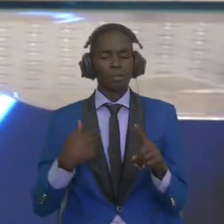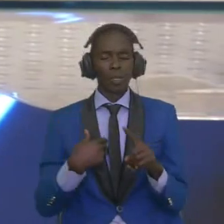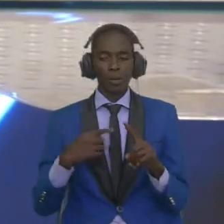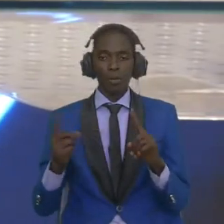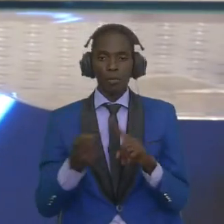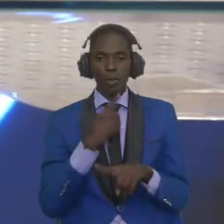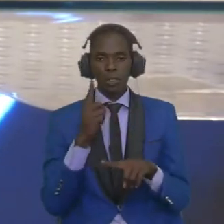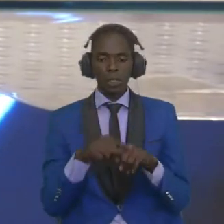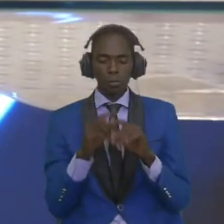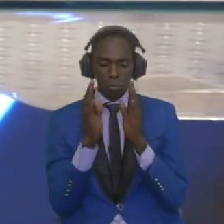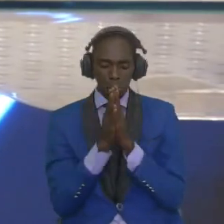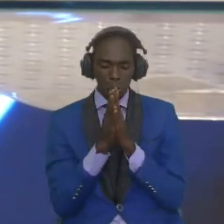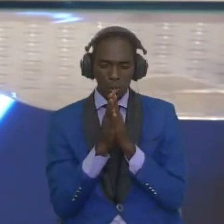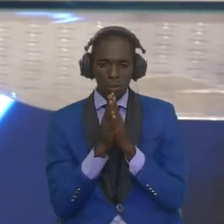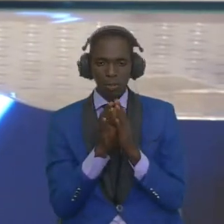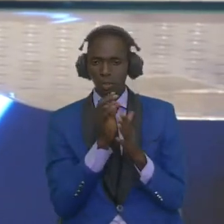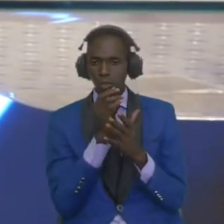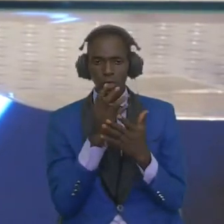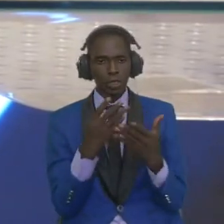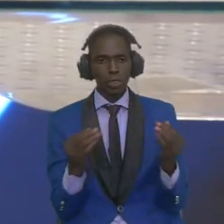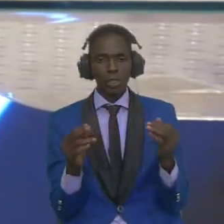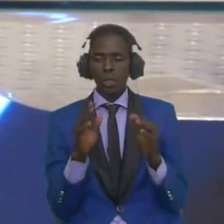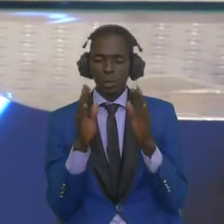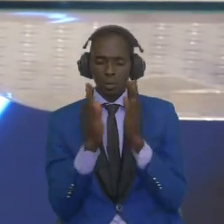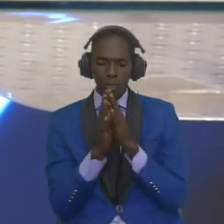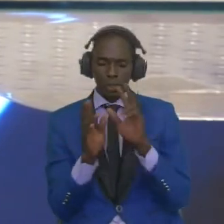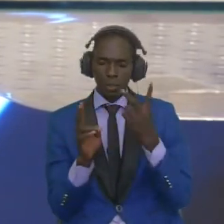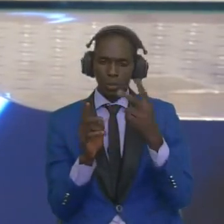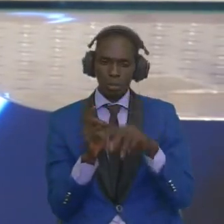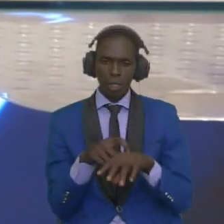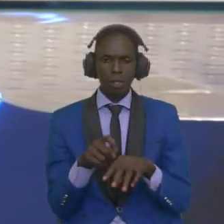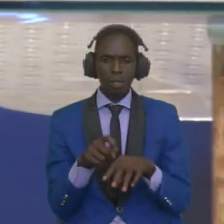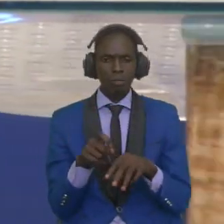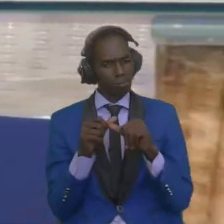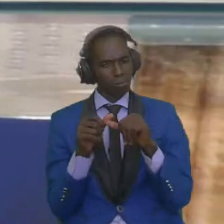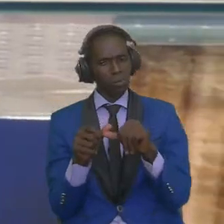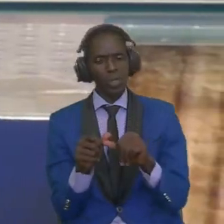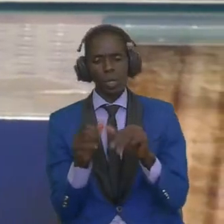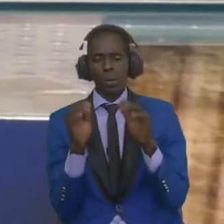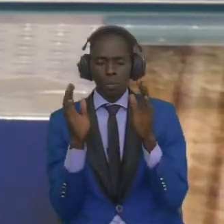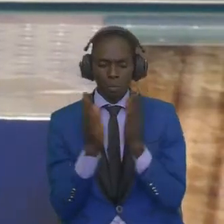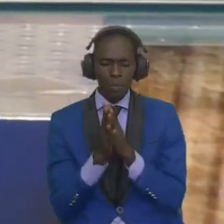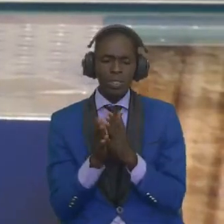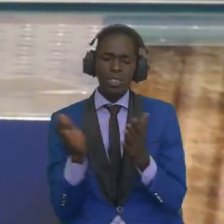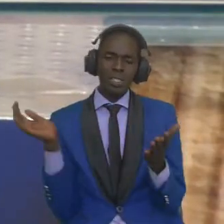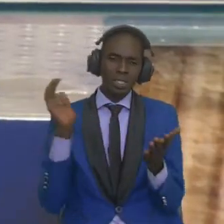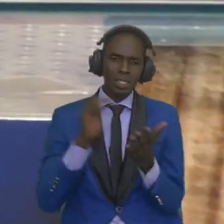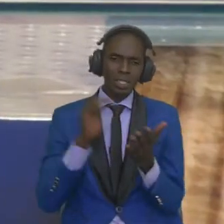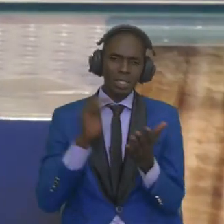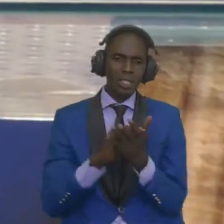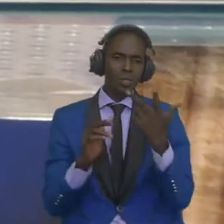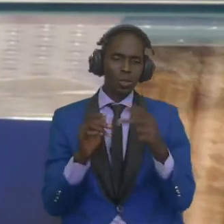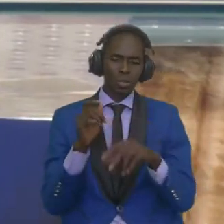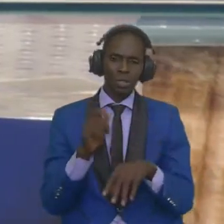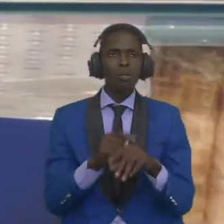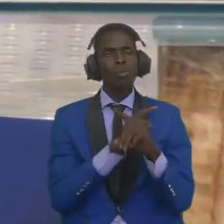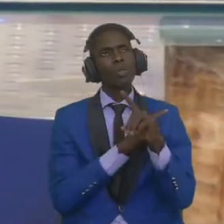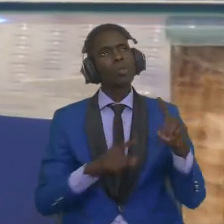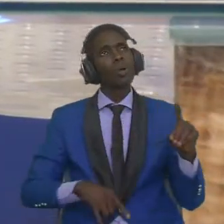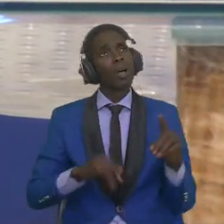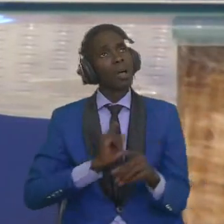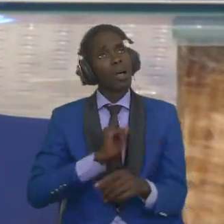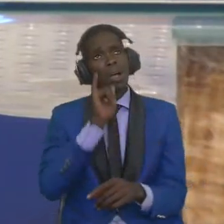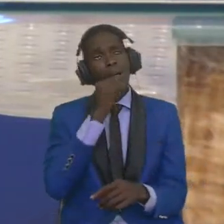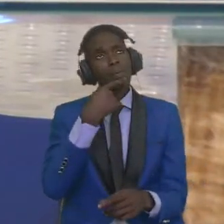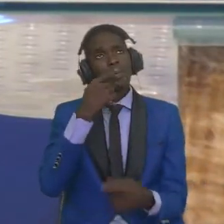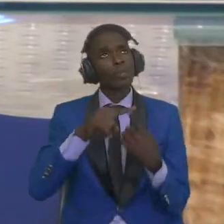thing continued. He prayed the second time, the thing continued. He went back to God again the third time and said, God, I'm telling